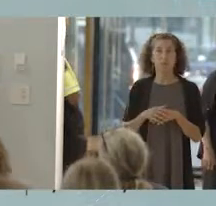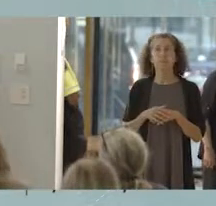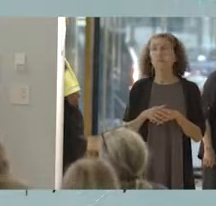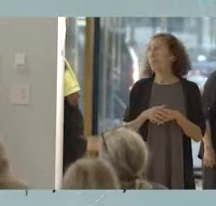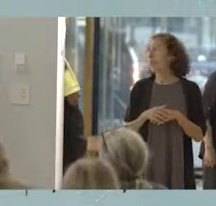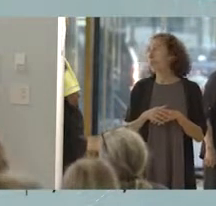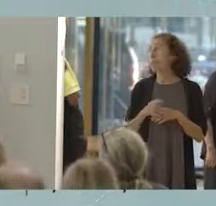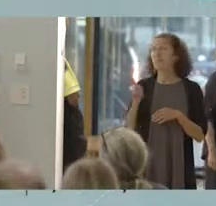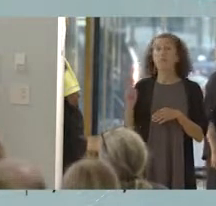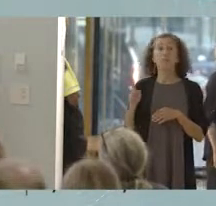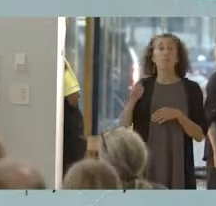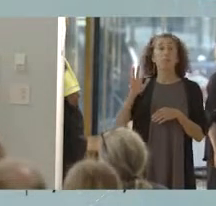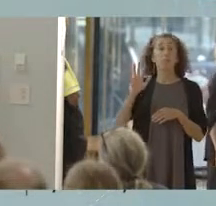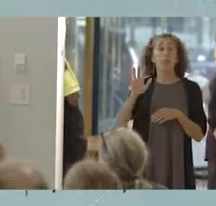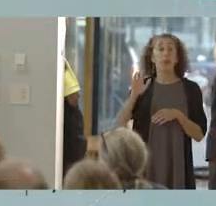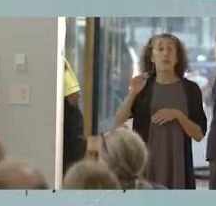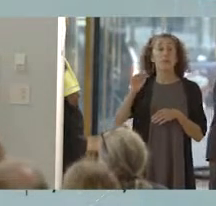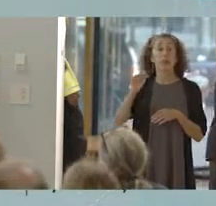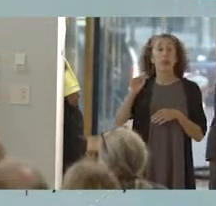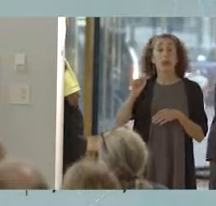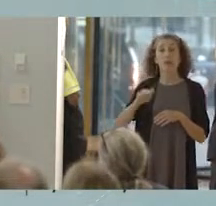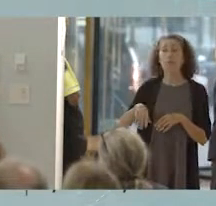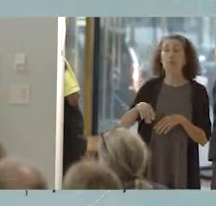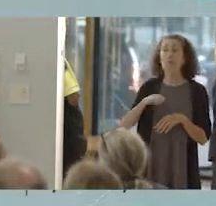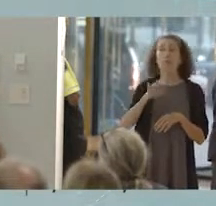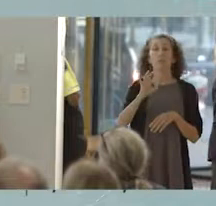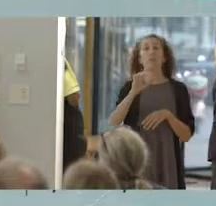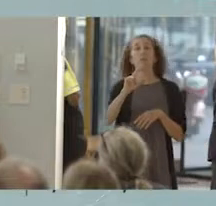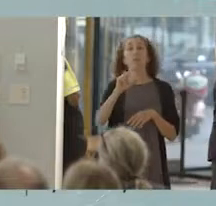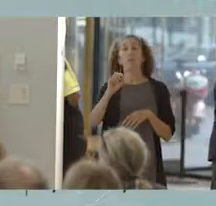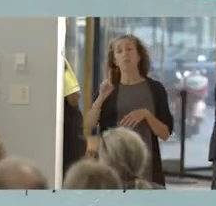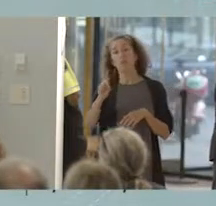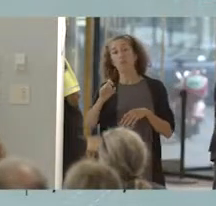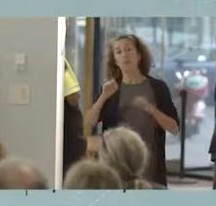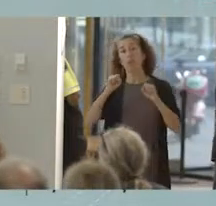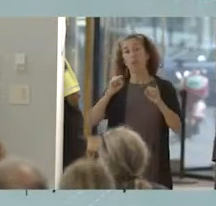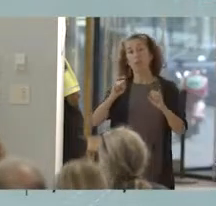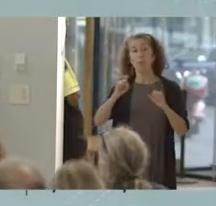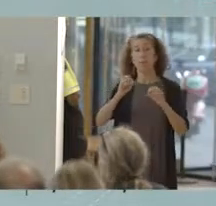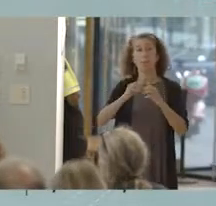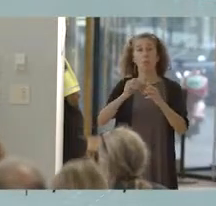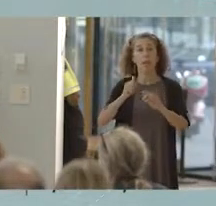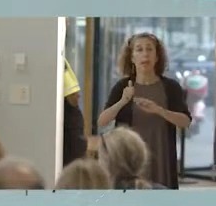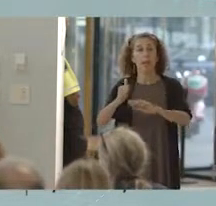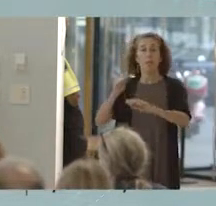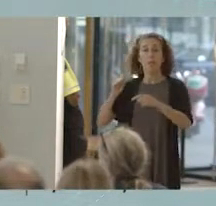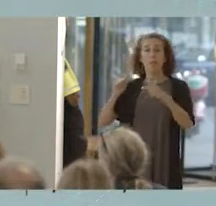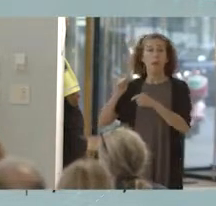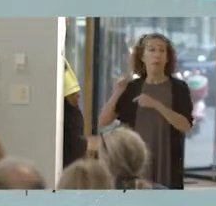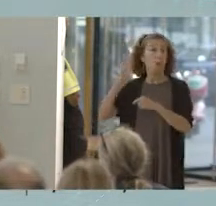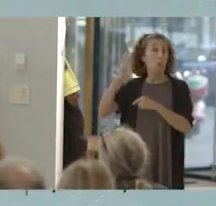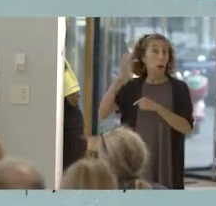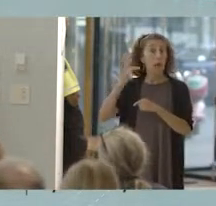we call 5A, the flood protection is towards the back, is that the further back we go, the lower the height needs